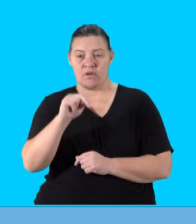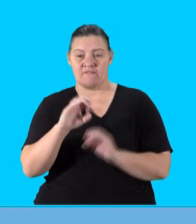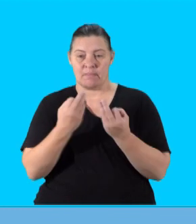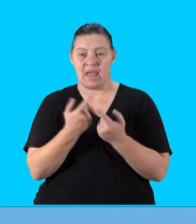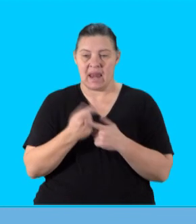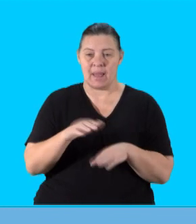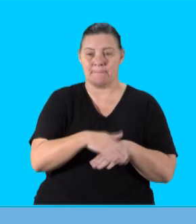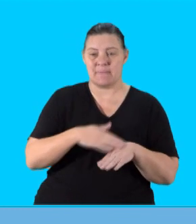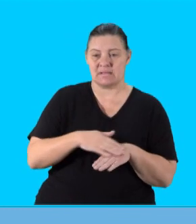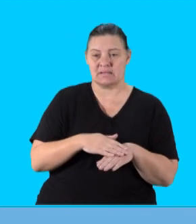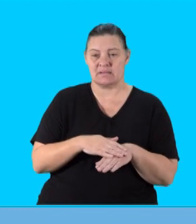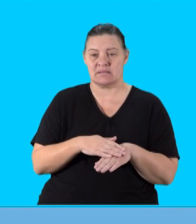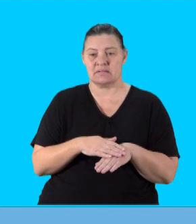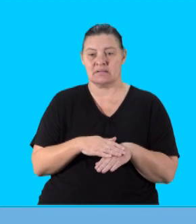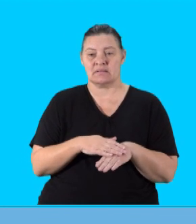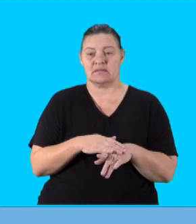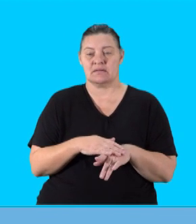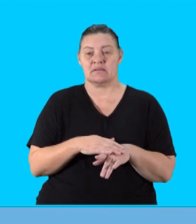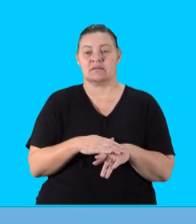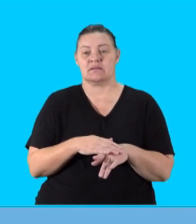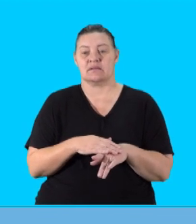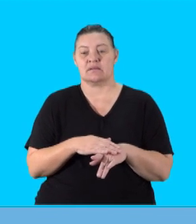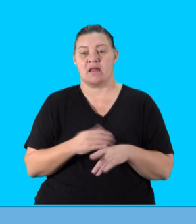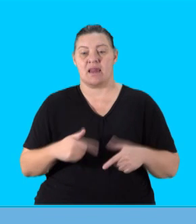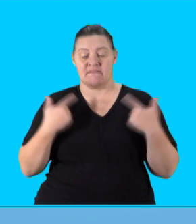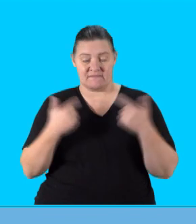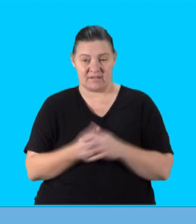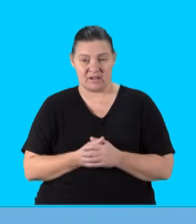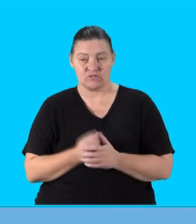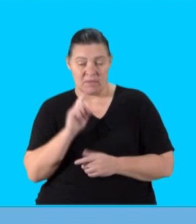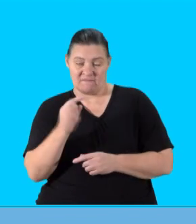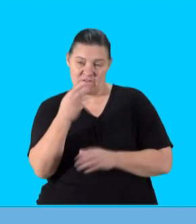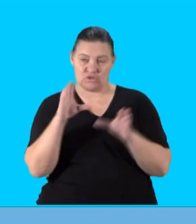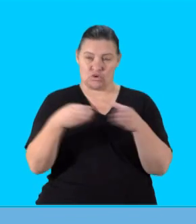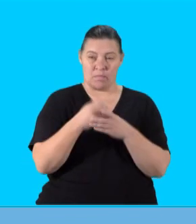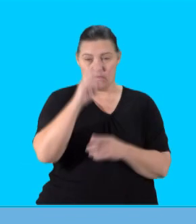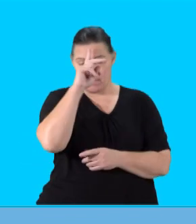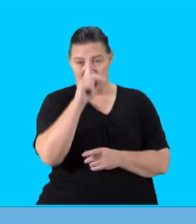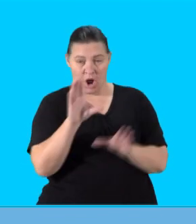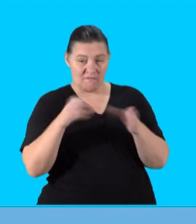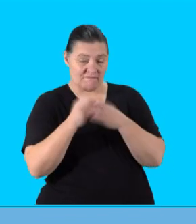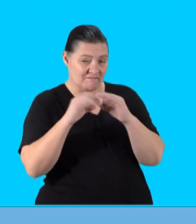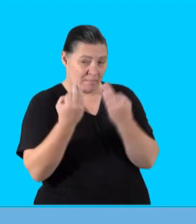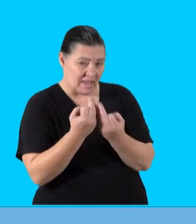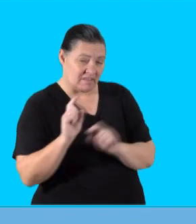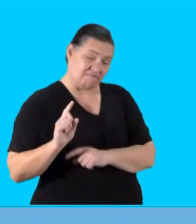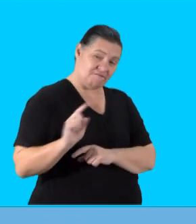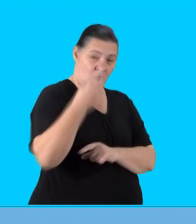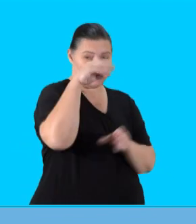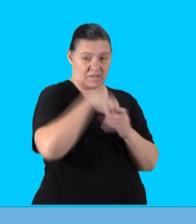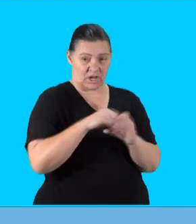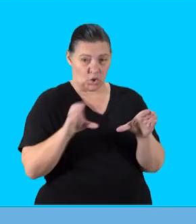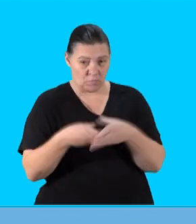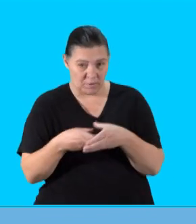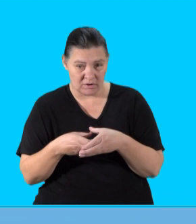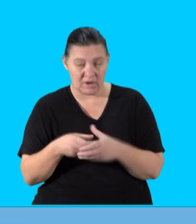as the basis of life. So the head of the family means it is the first one in the group. So remember that family means group. So it's the first